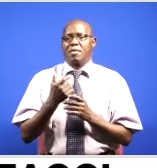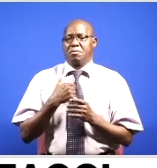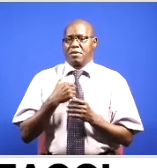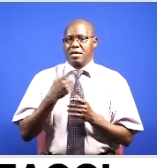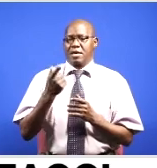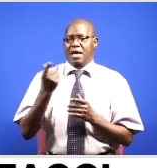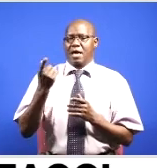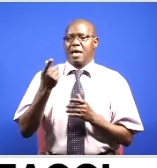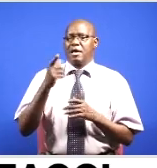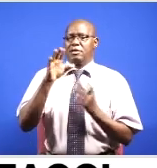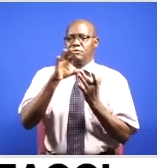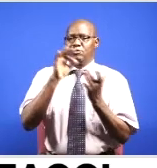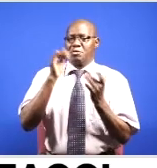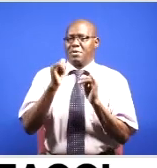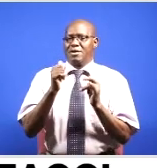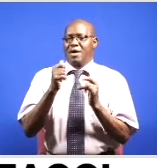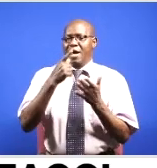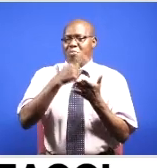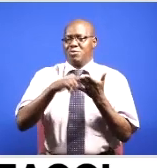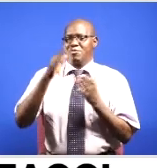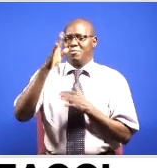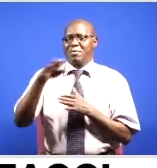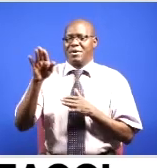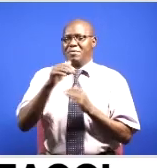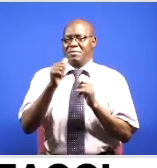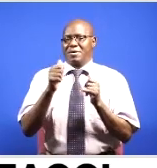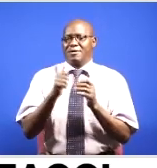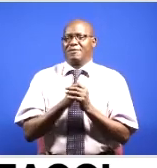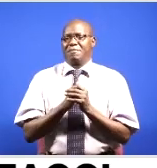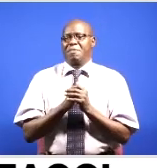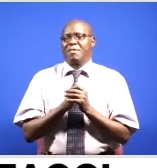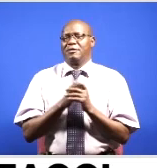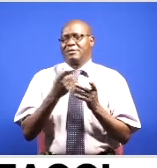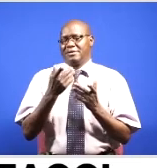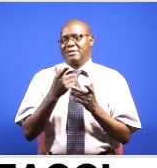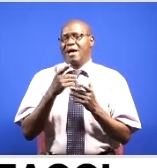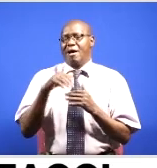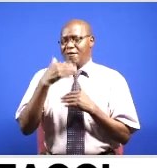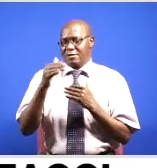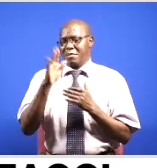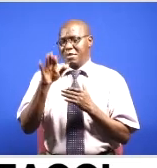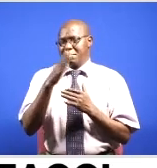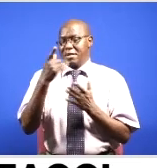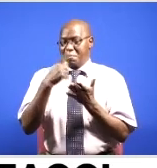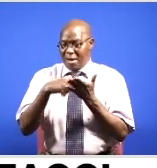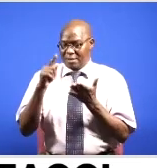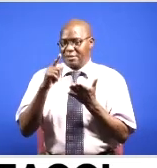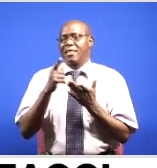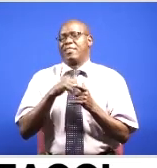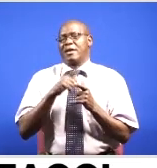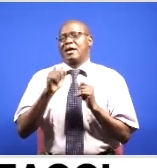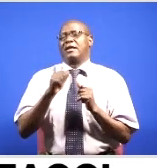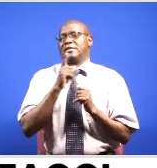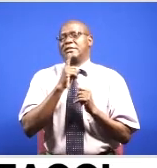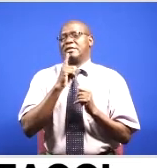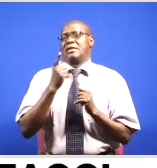yet approved by Parliament. So we'll say that when the Parliament does its work, and if they think I